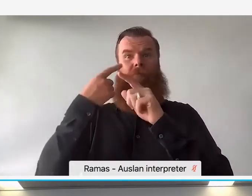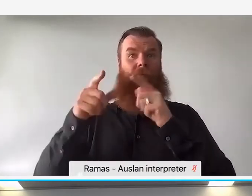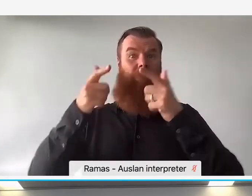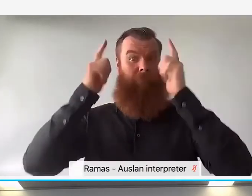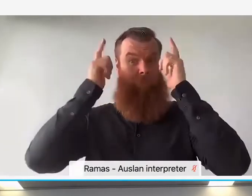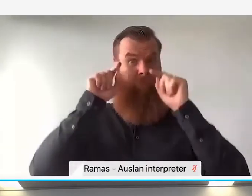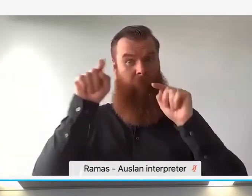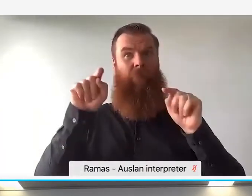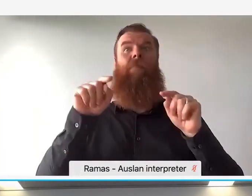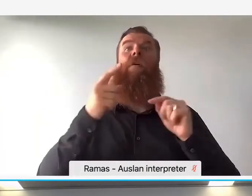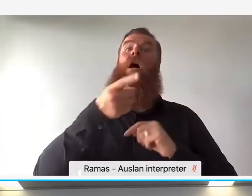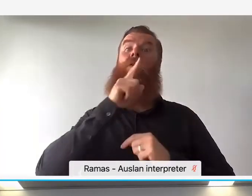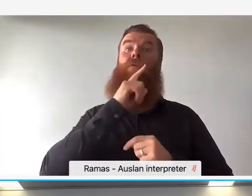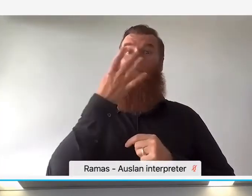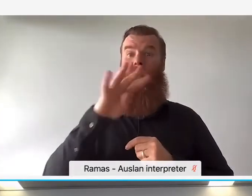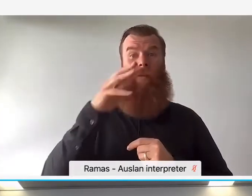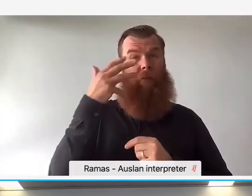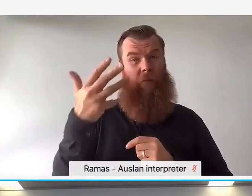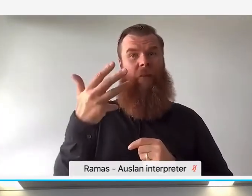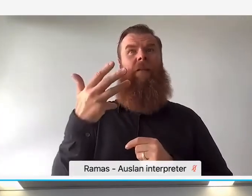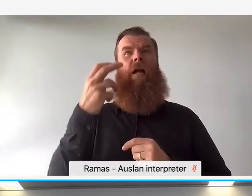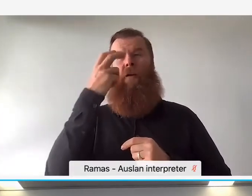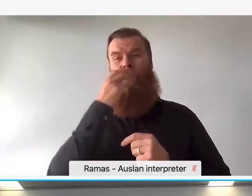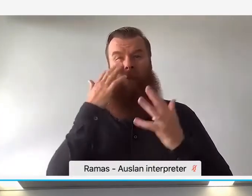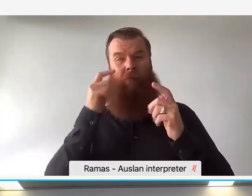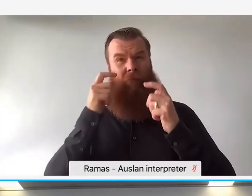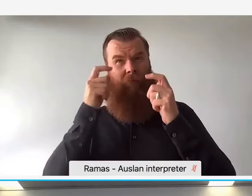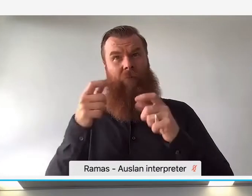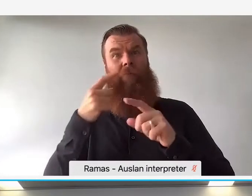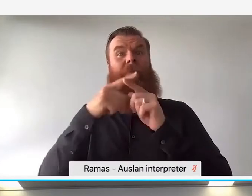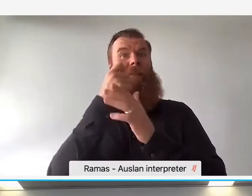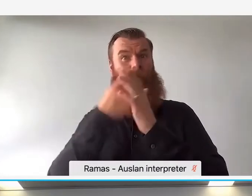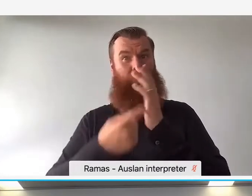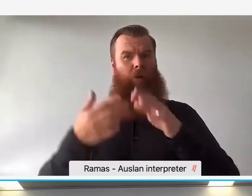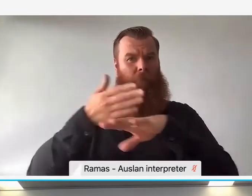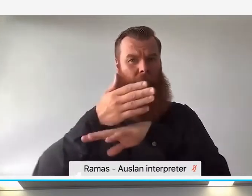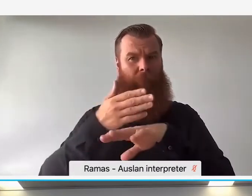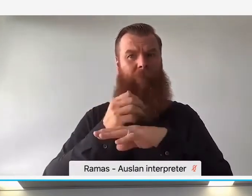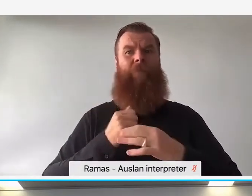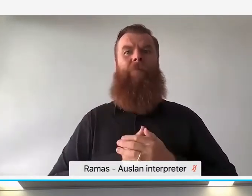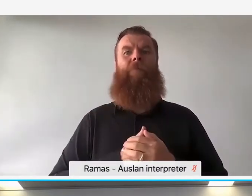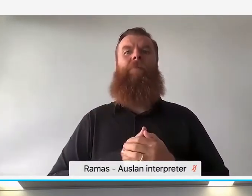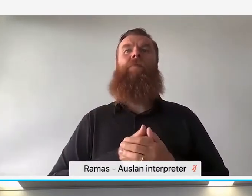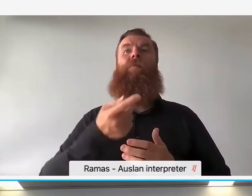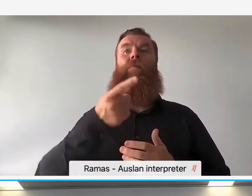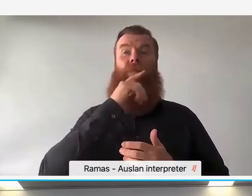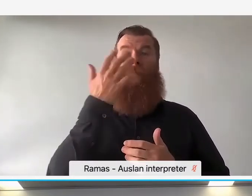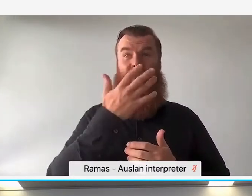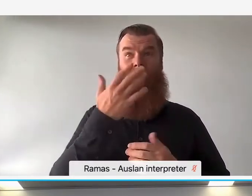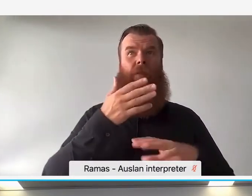149 aged care and disability workers. The gender split is 115 workers to 34